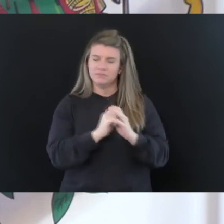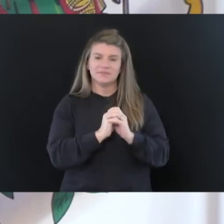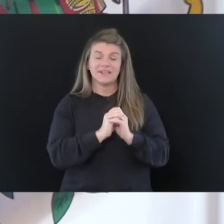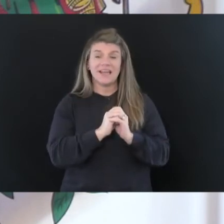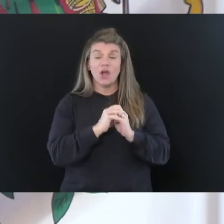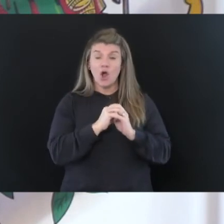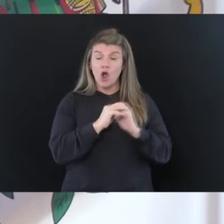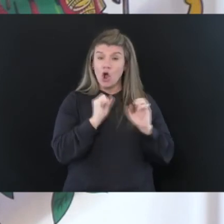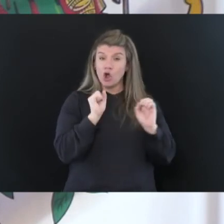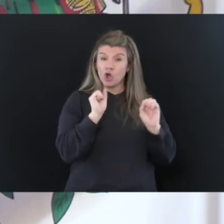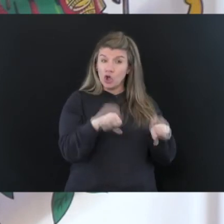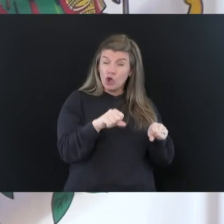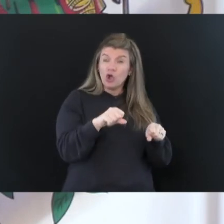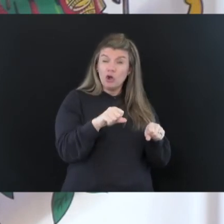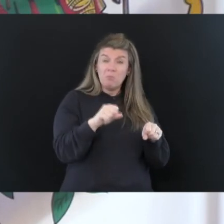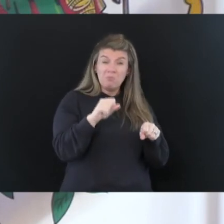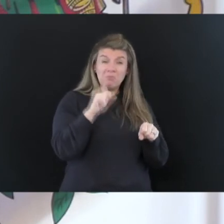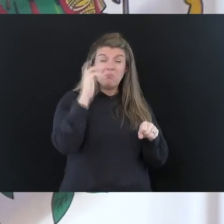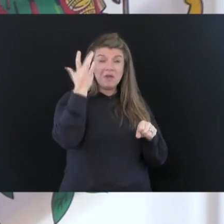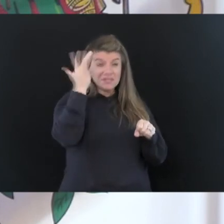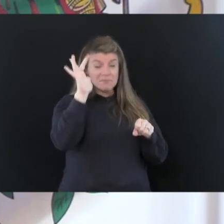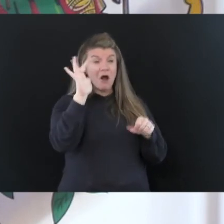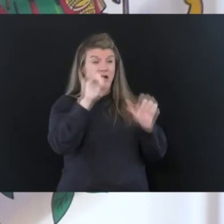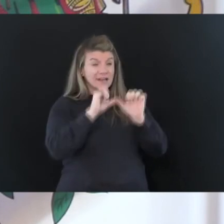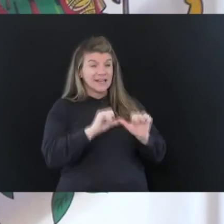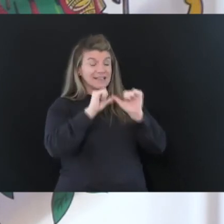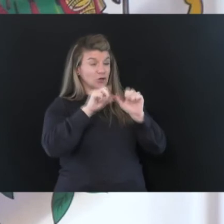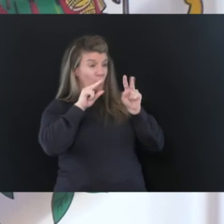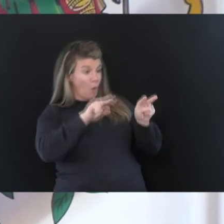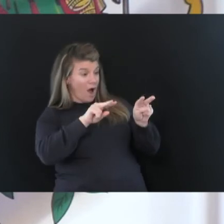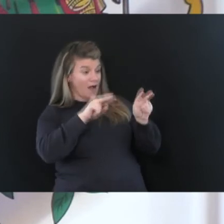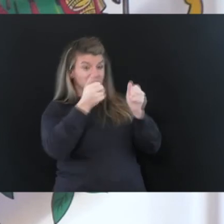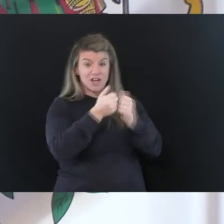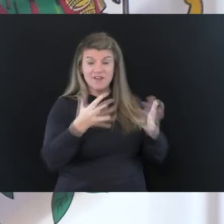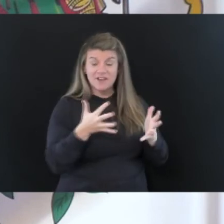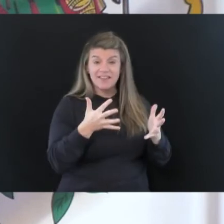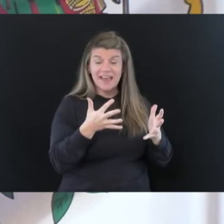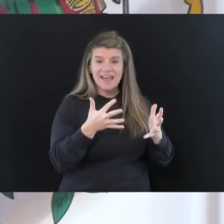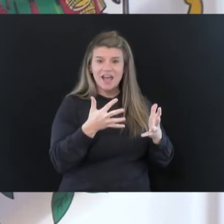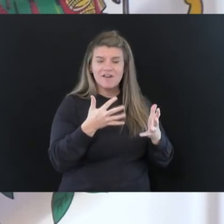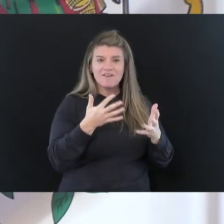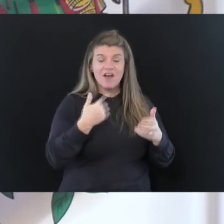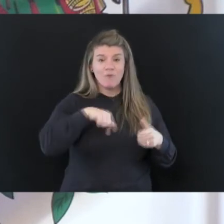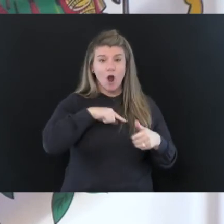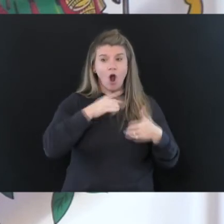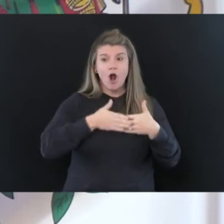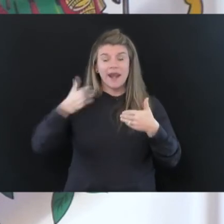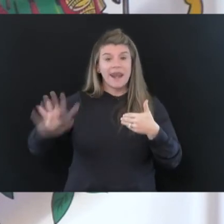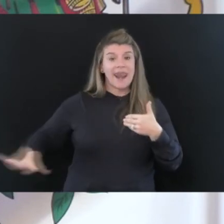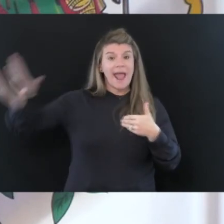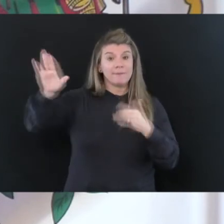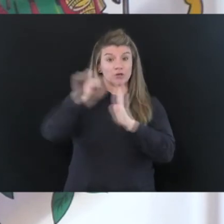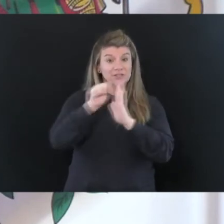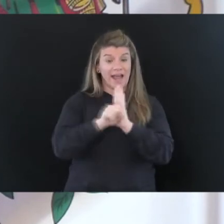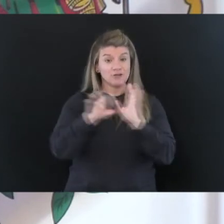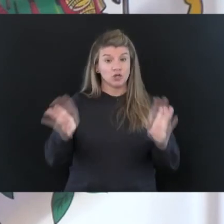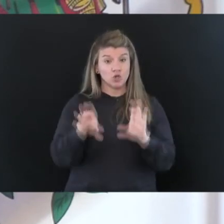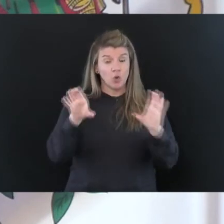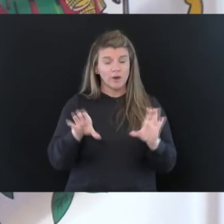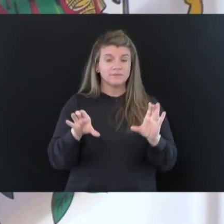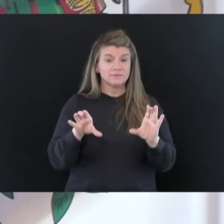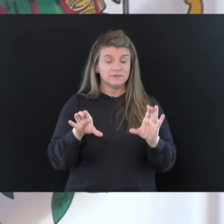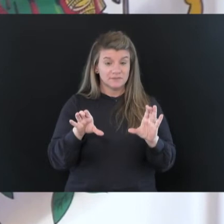be smart to continue to look and monitor the standpoint of what our neighbors are doing in other states, from